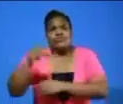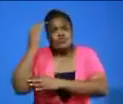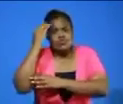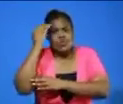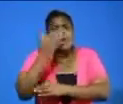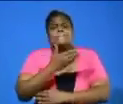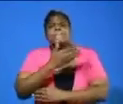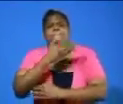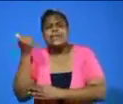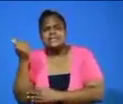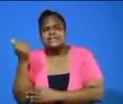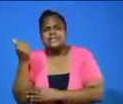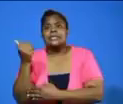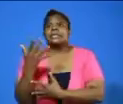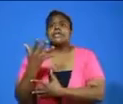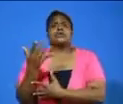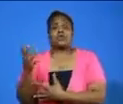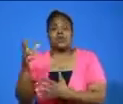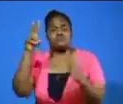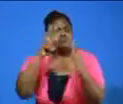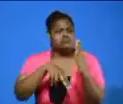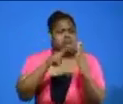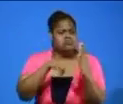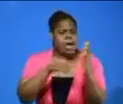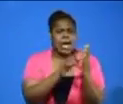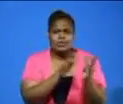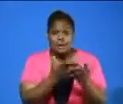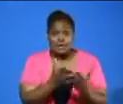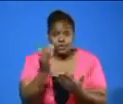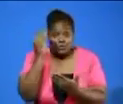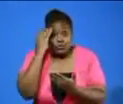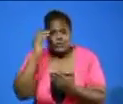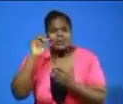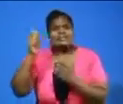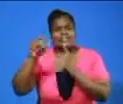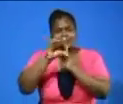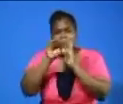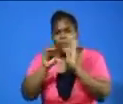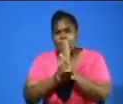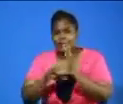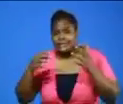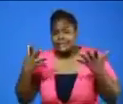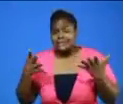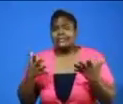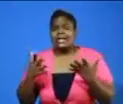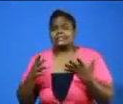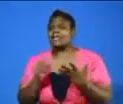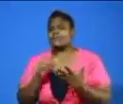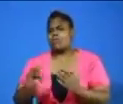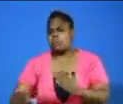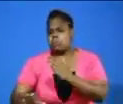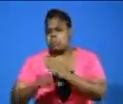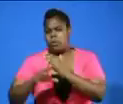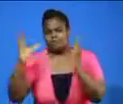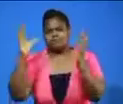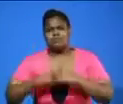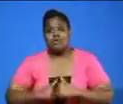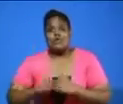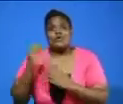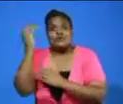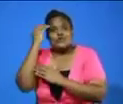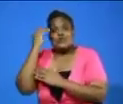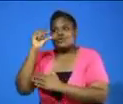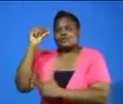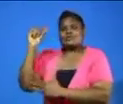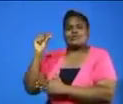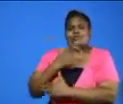better, you who have read the Bible, you know God's Ten Commandments have never been abolished. You know that grace